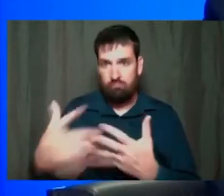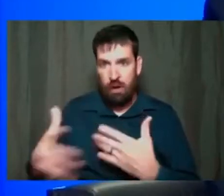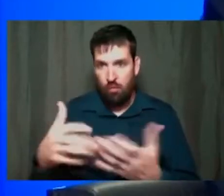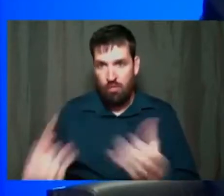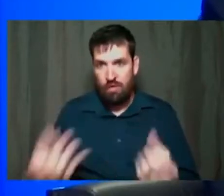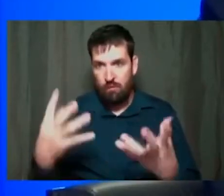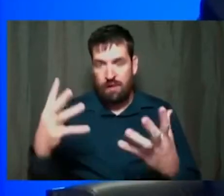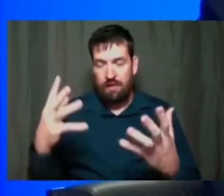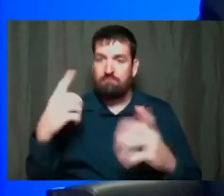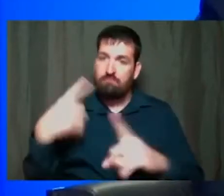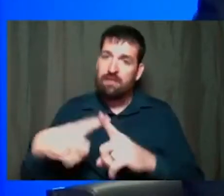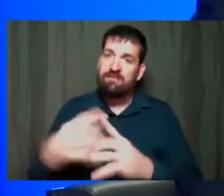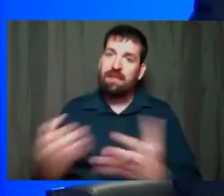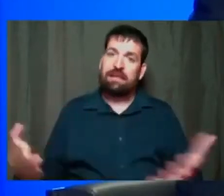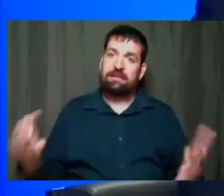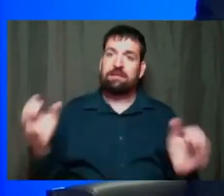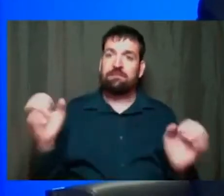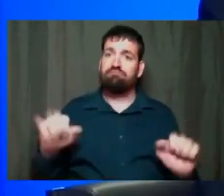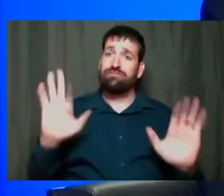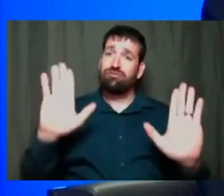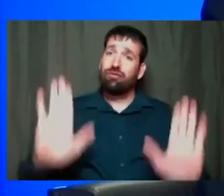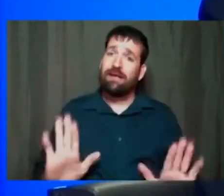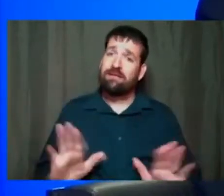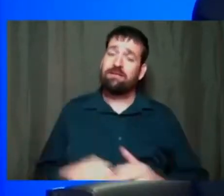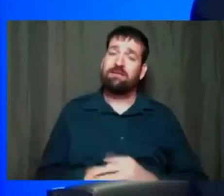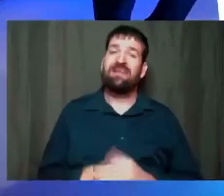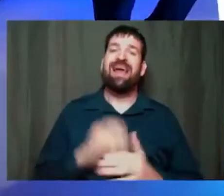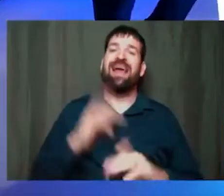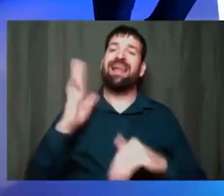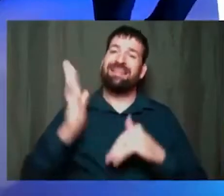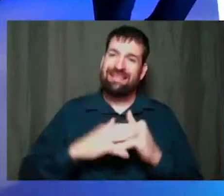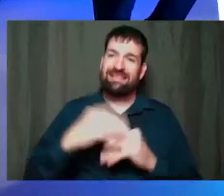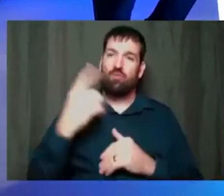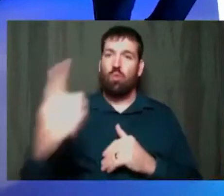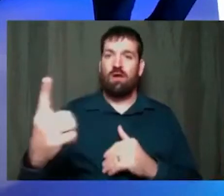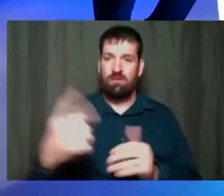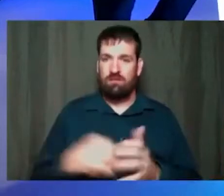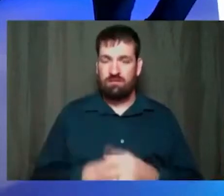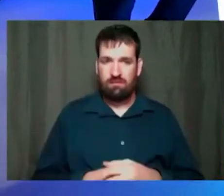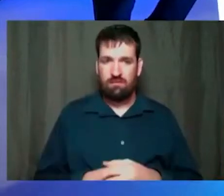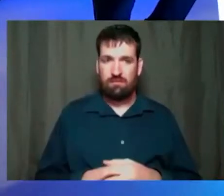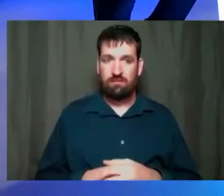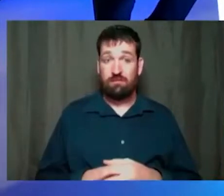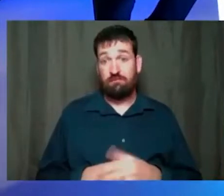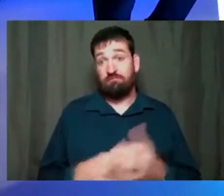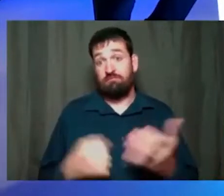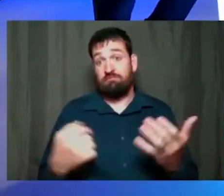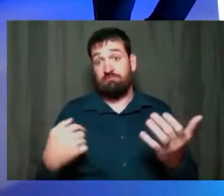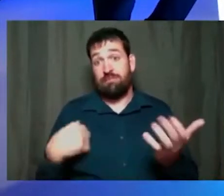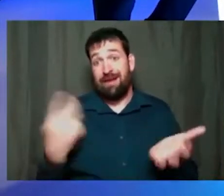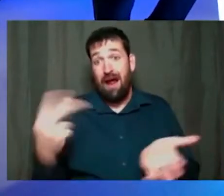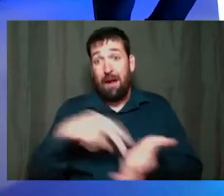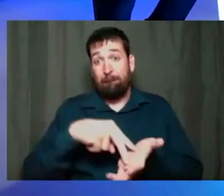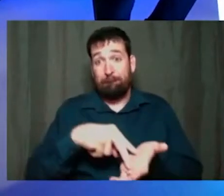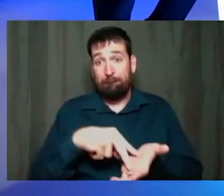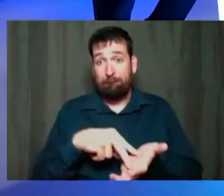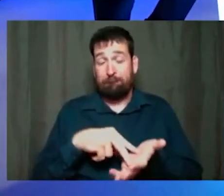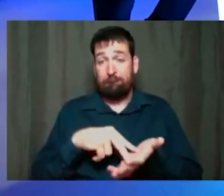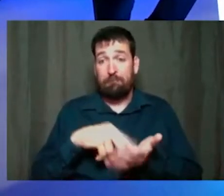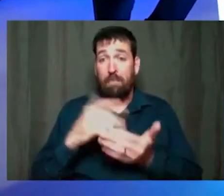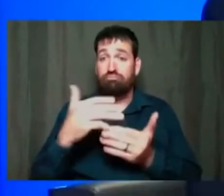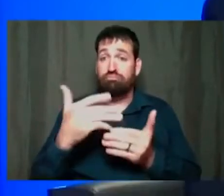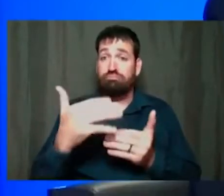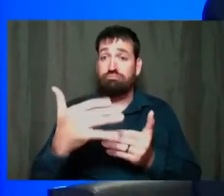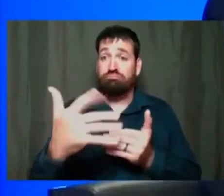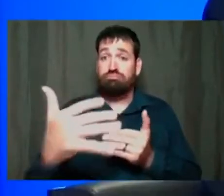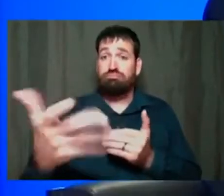find in your day, that's great. But at least one. And sometimes that one is just, I got up, I went through my day, I'm still here. That's